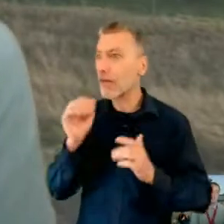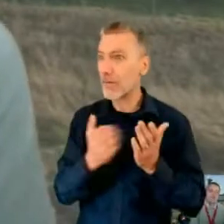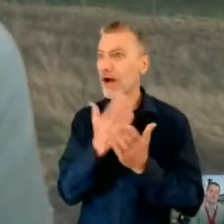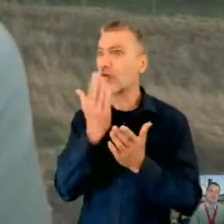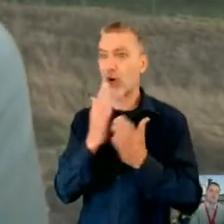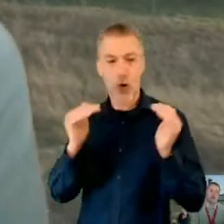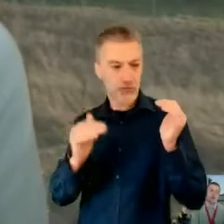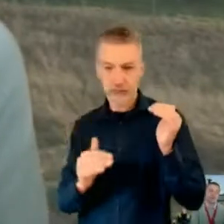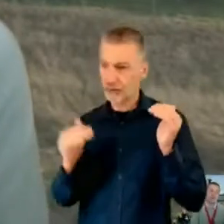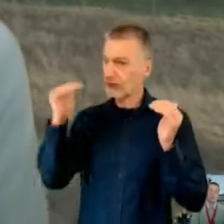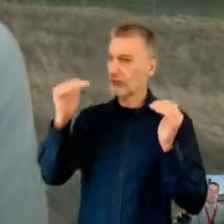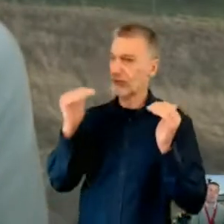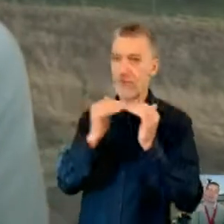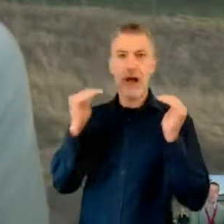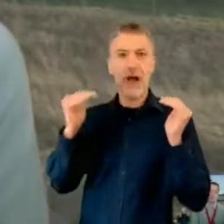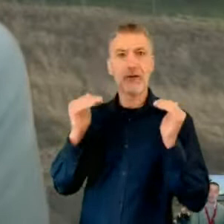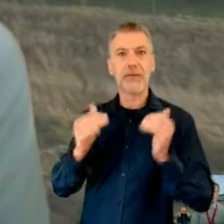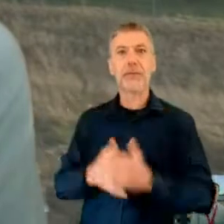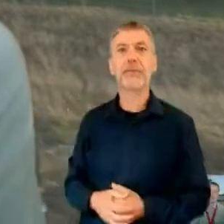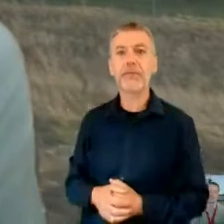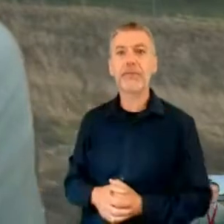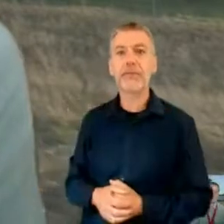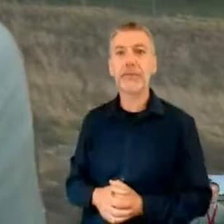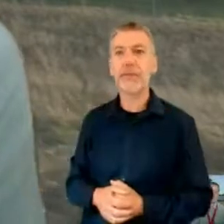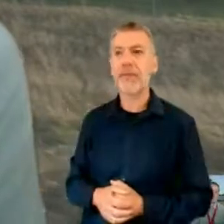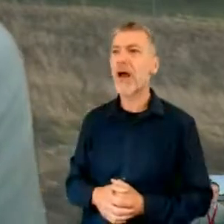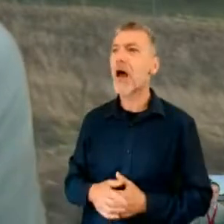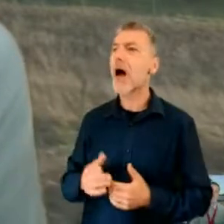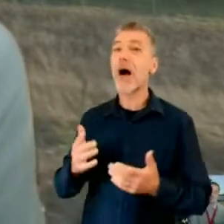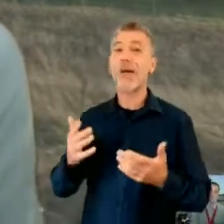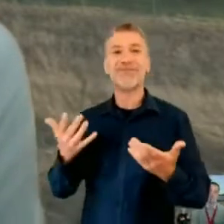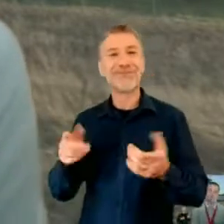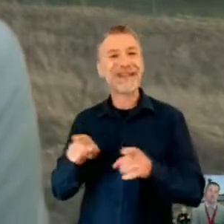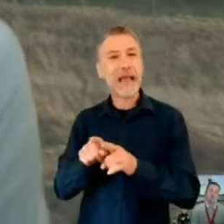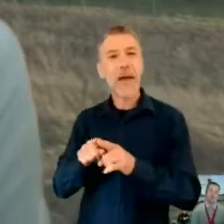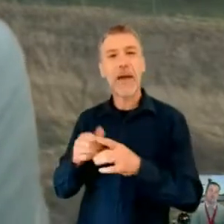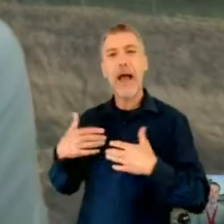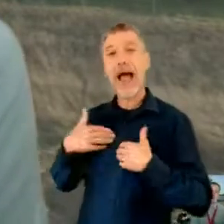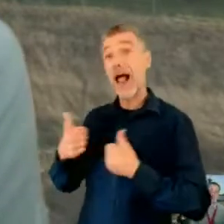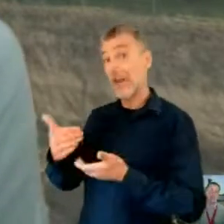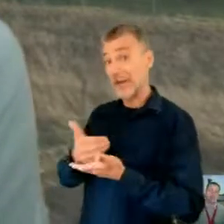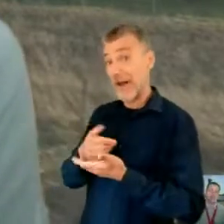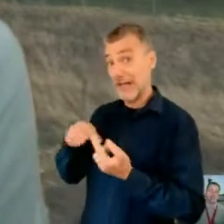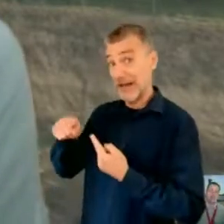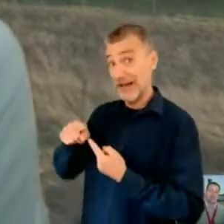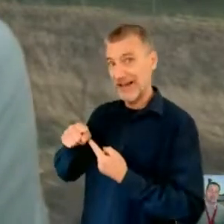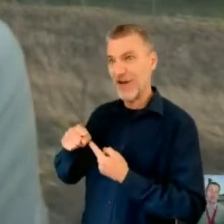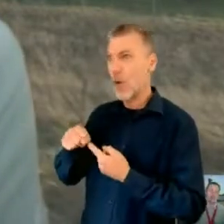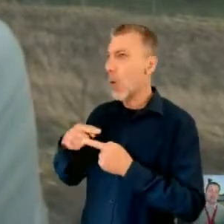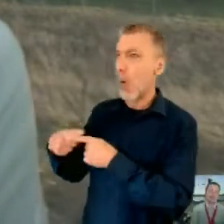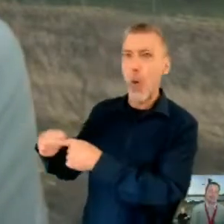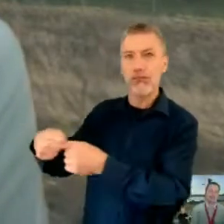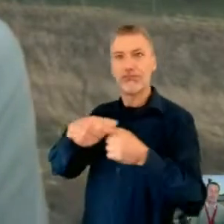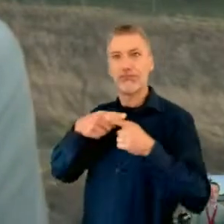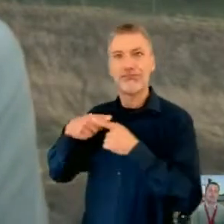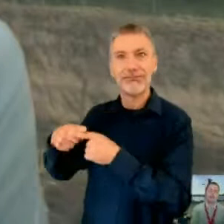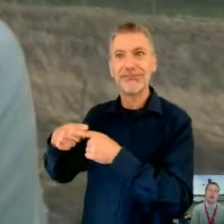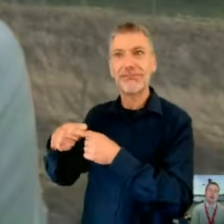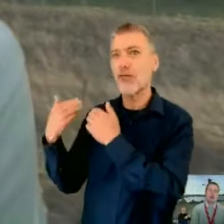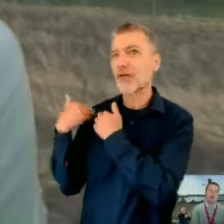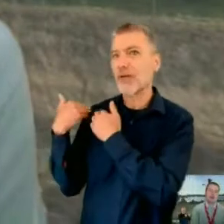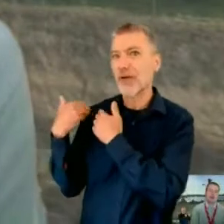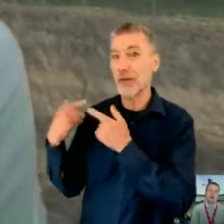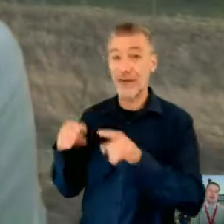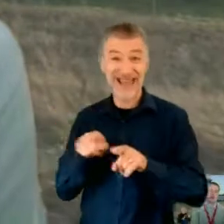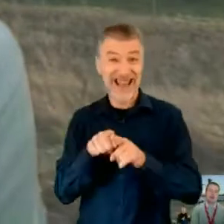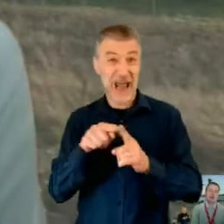like safety, it's not any individual's single responsibility. It's a team effort, and we all have a role to play. So a big part